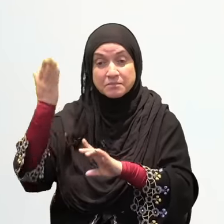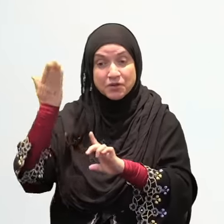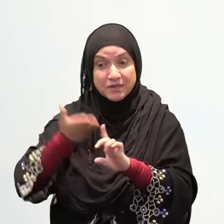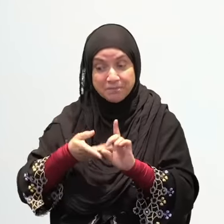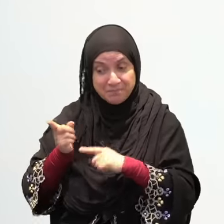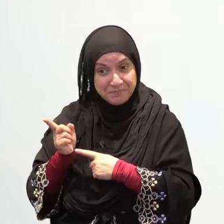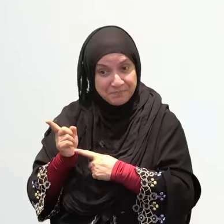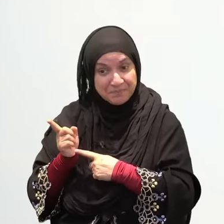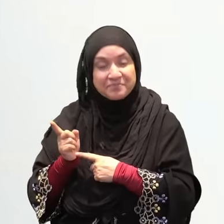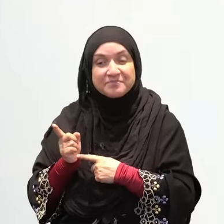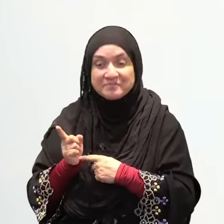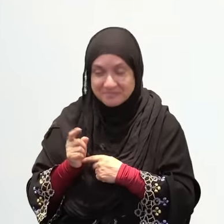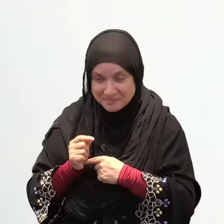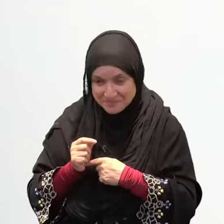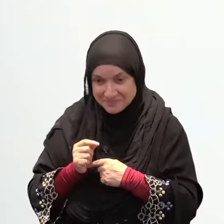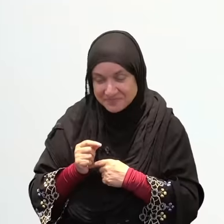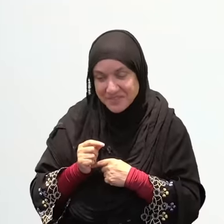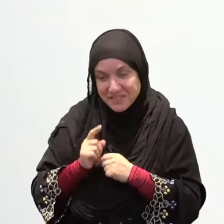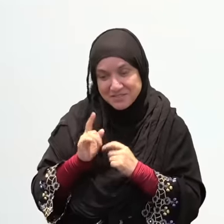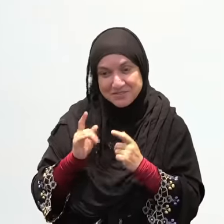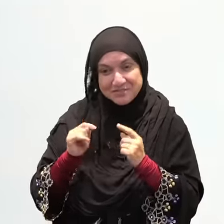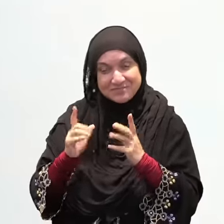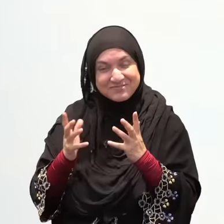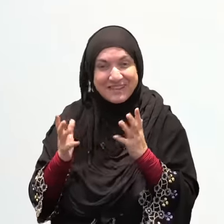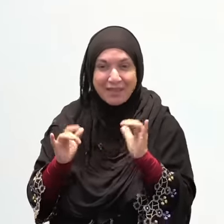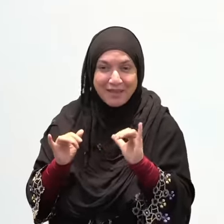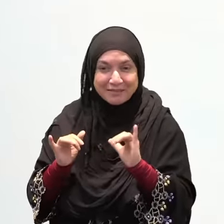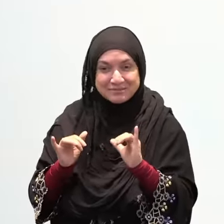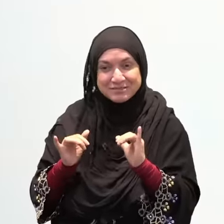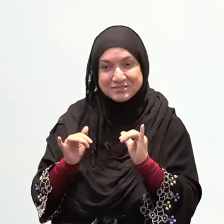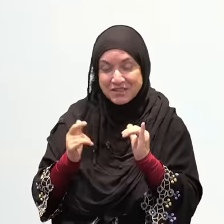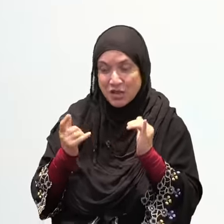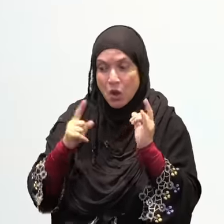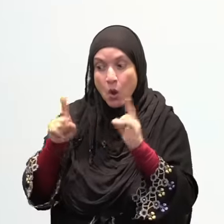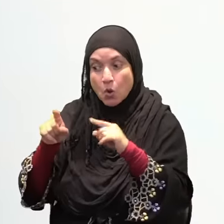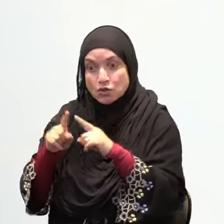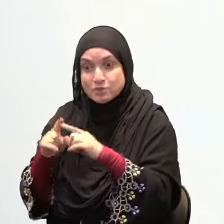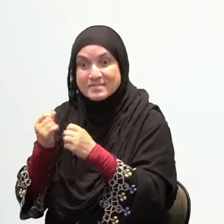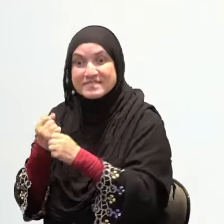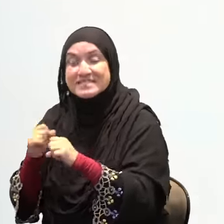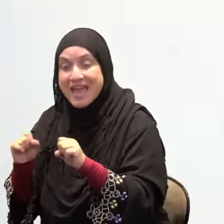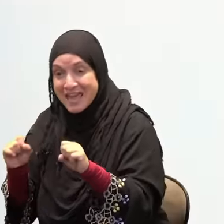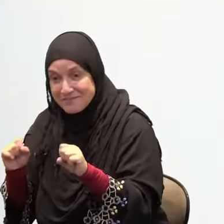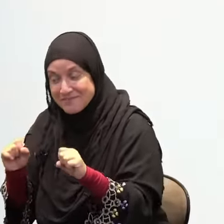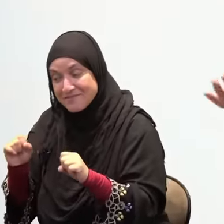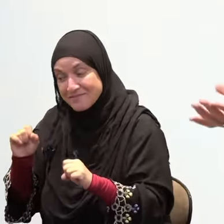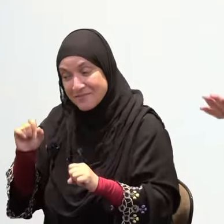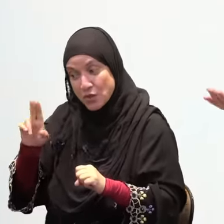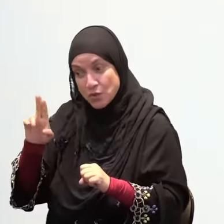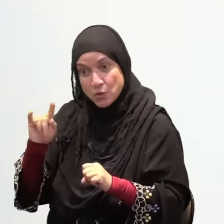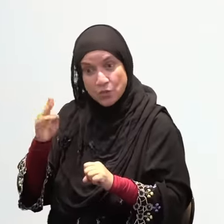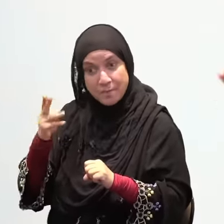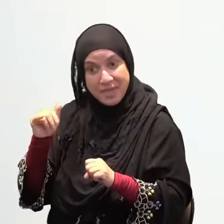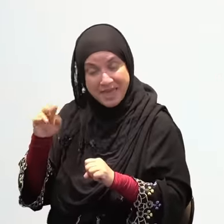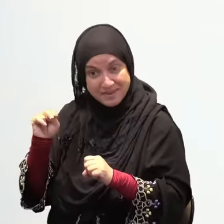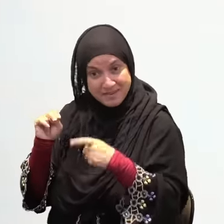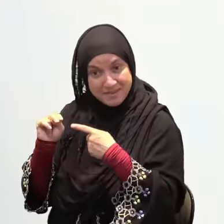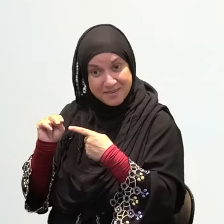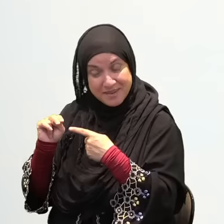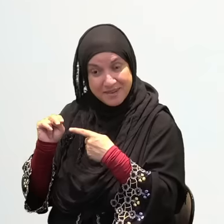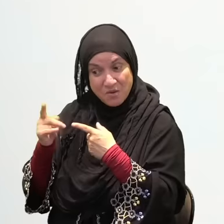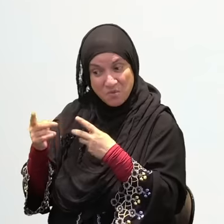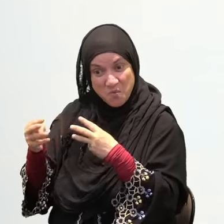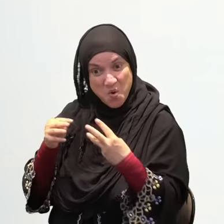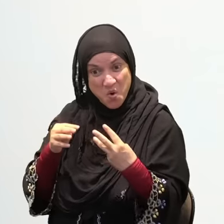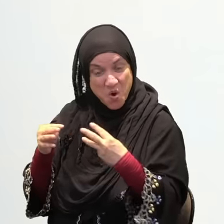a group of companions that were ready to go risk their lives to save this person's life. And you're saying, but he wasn't there. Of course he wasn't there, the whole thing was about